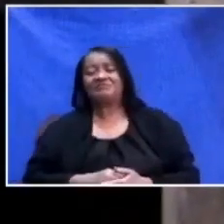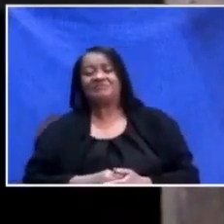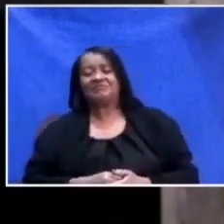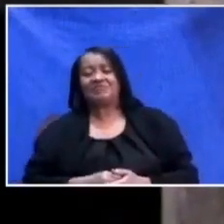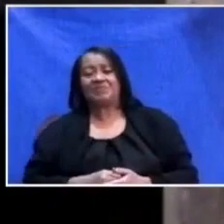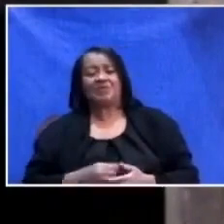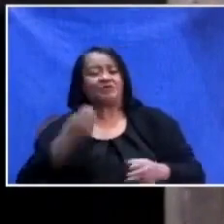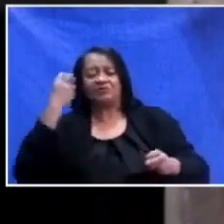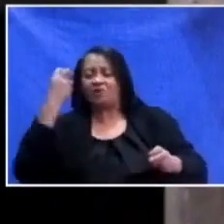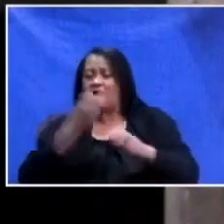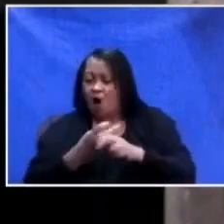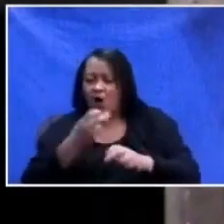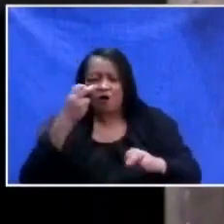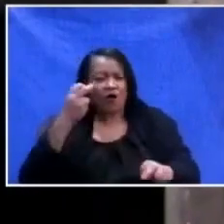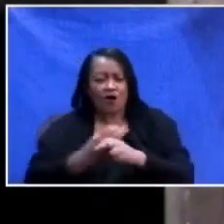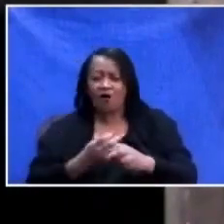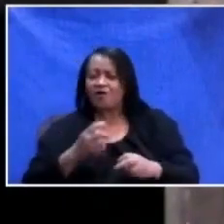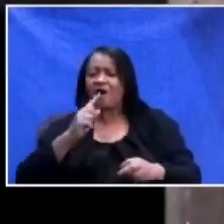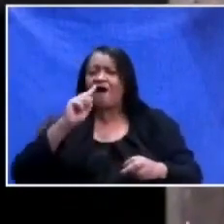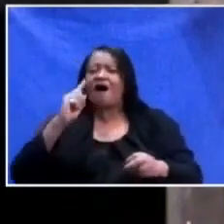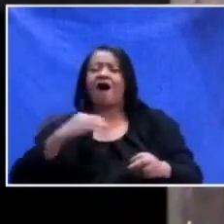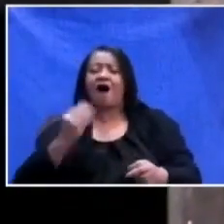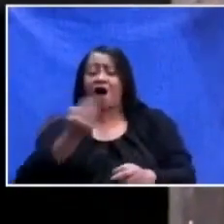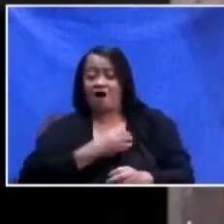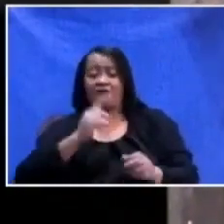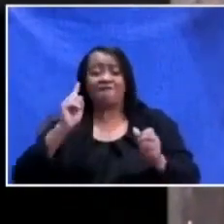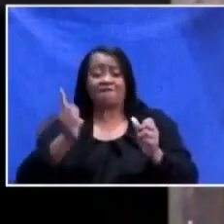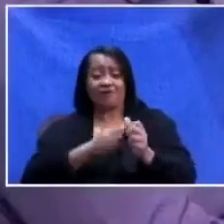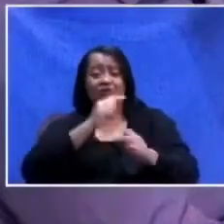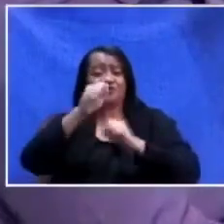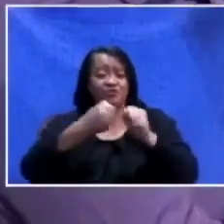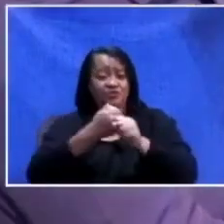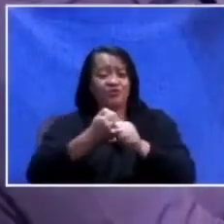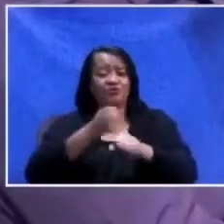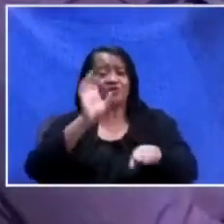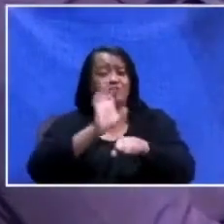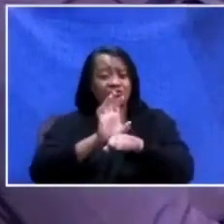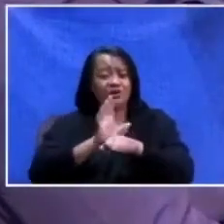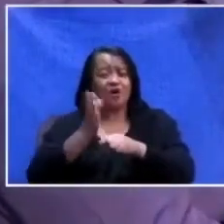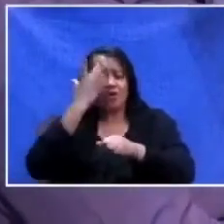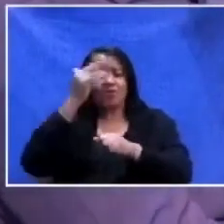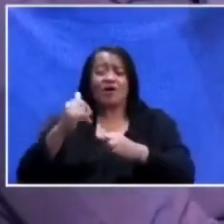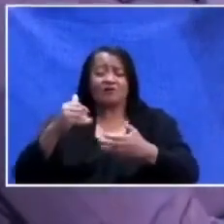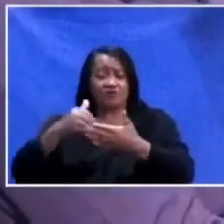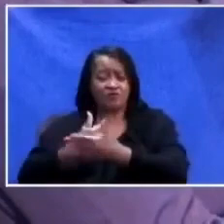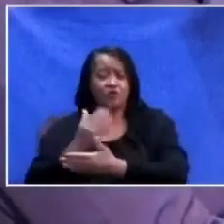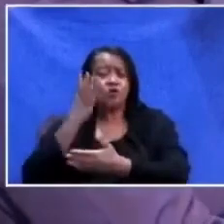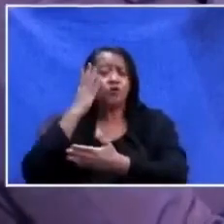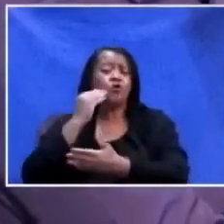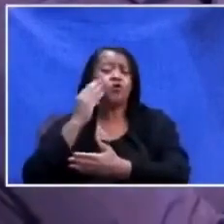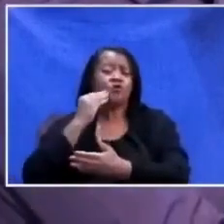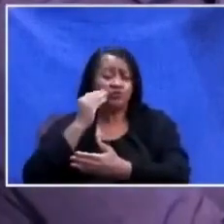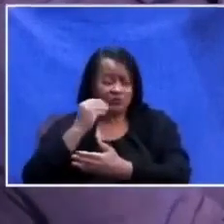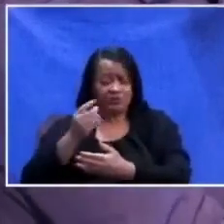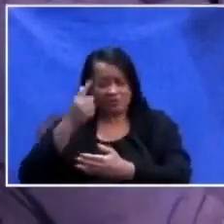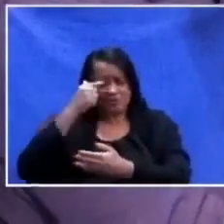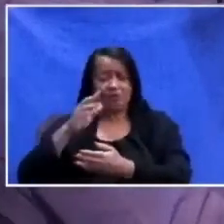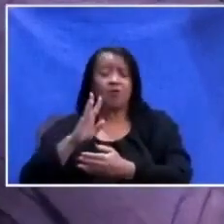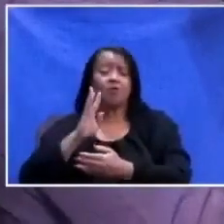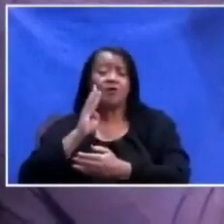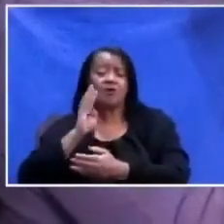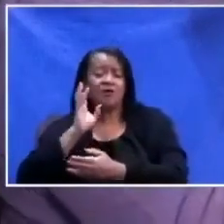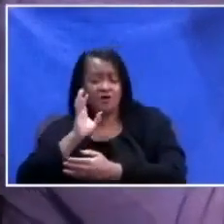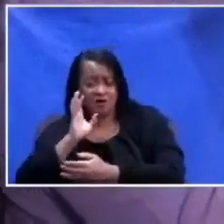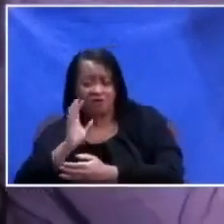it was rough. A lot of tears. A lot of tears. And because it was a new experience for her, she was thrusted into a role